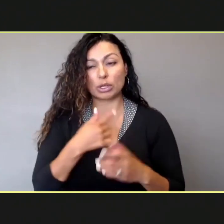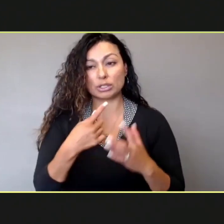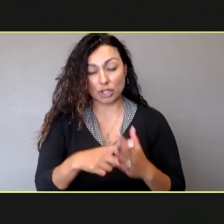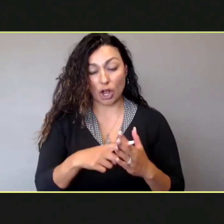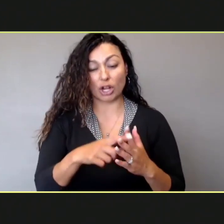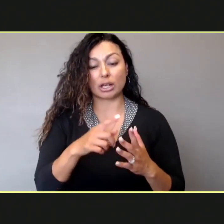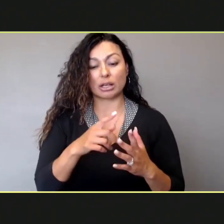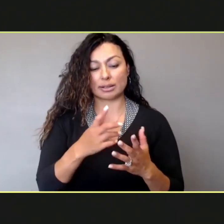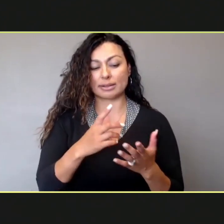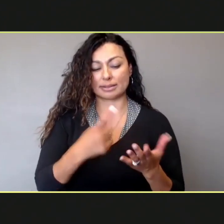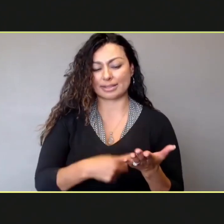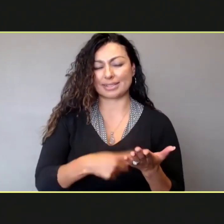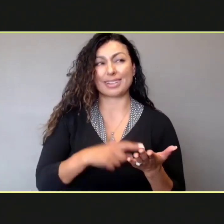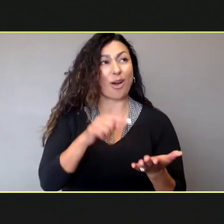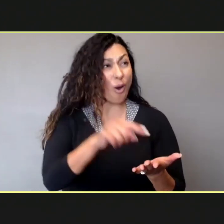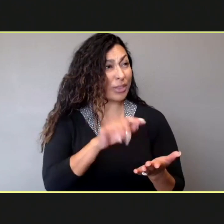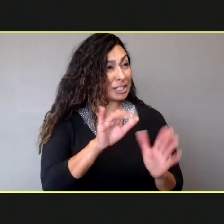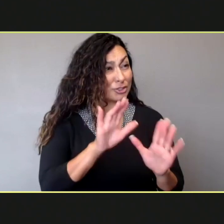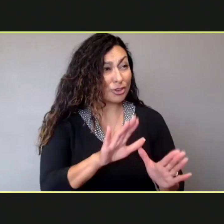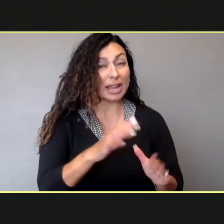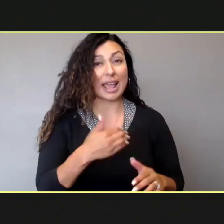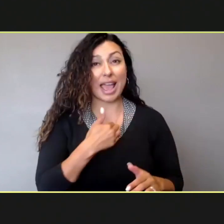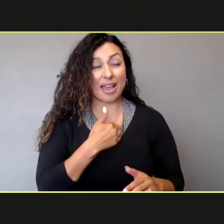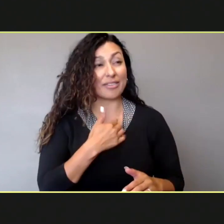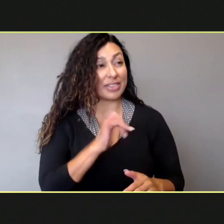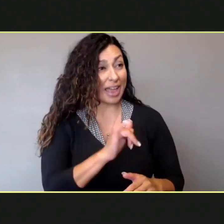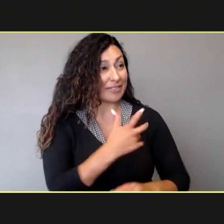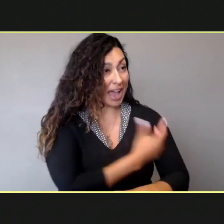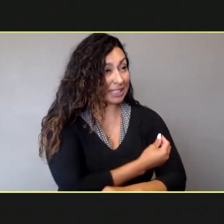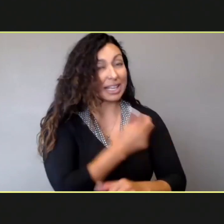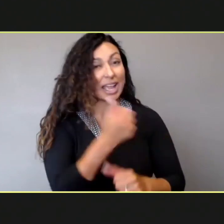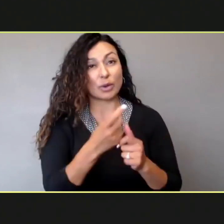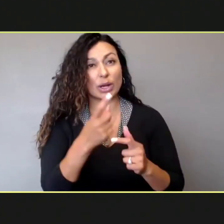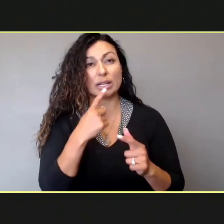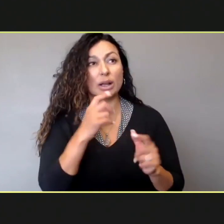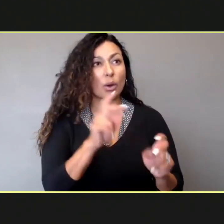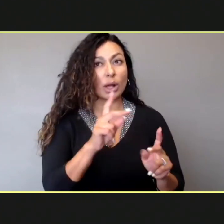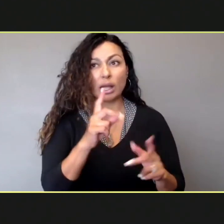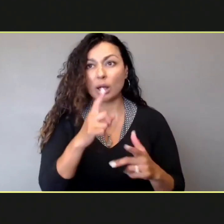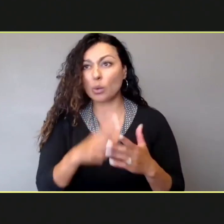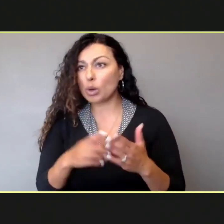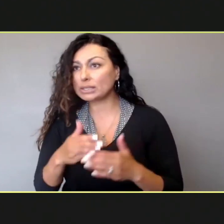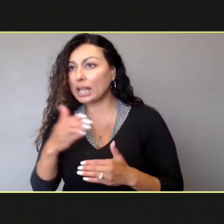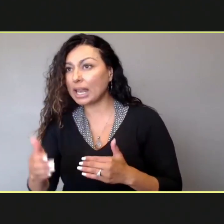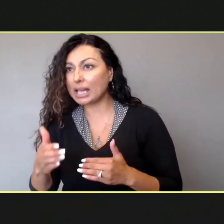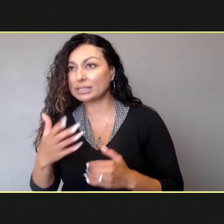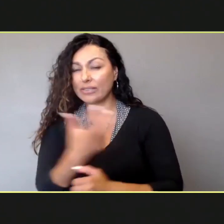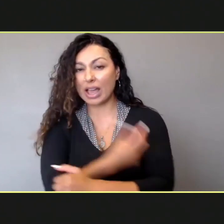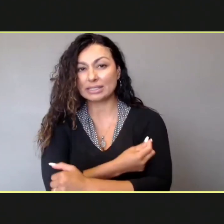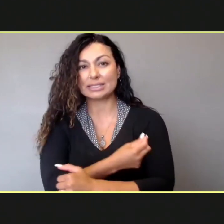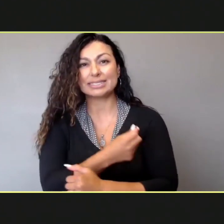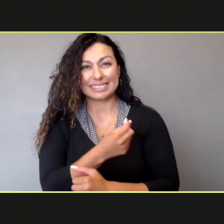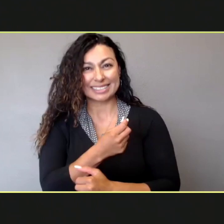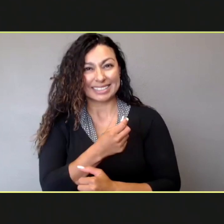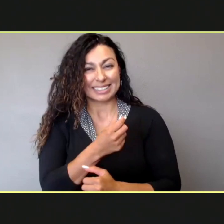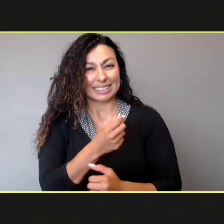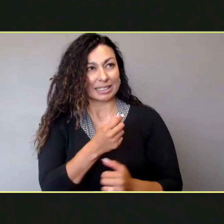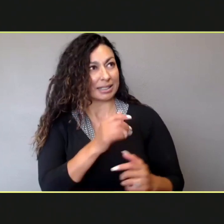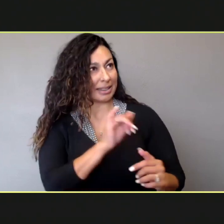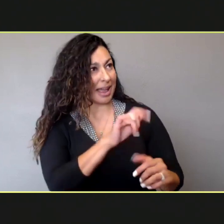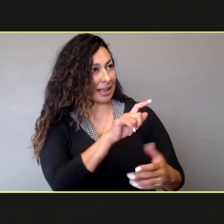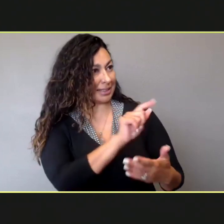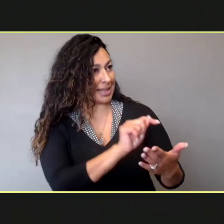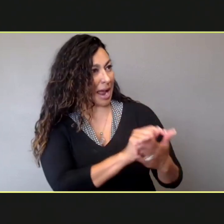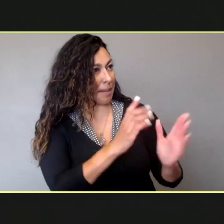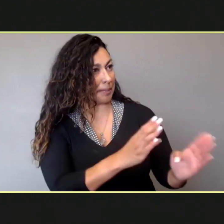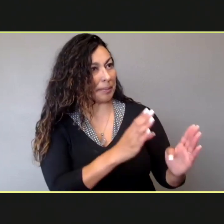the fact that this is great, we've got this vaccine, and everyone was asking, what's the next vaccine going to be and all that. And, you know, I still hope we get